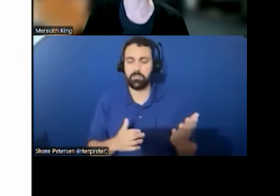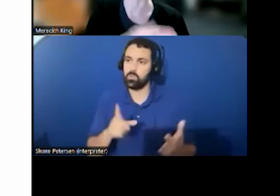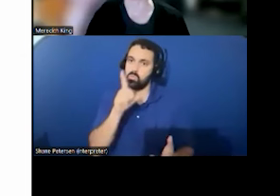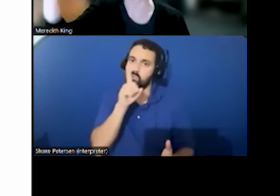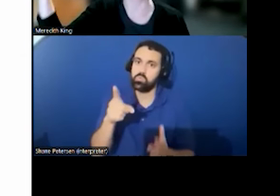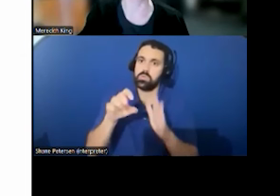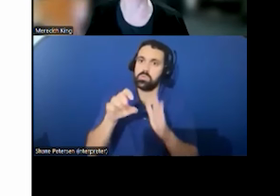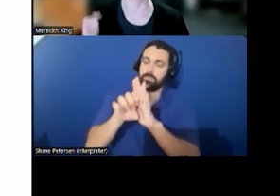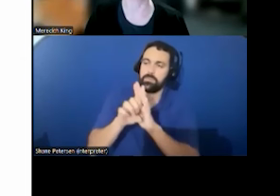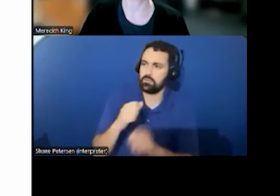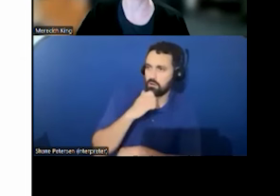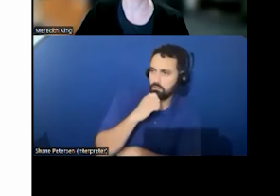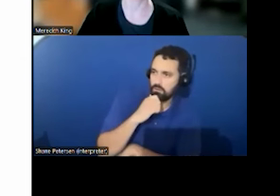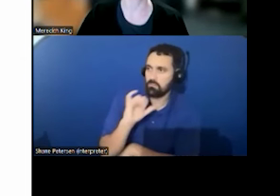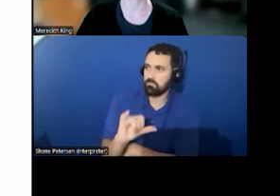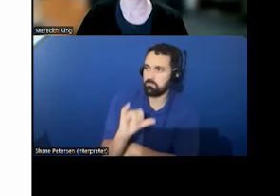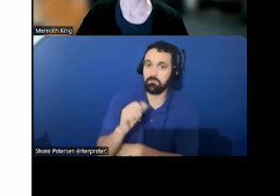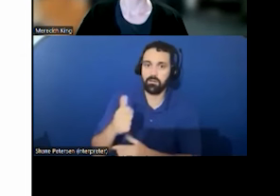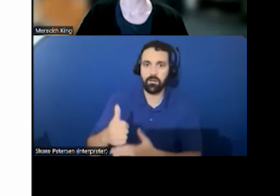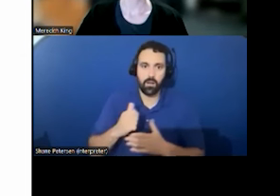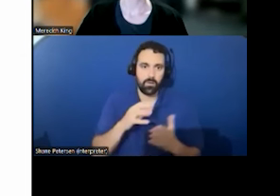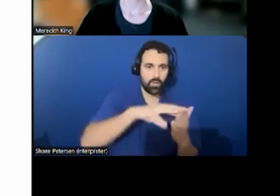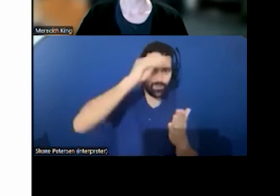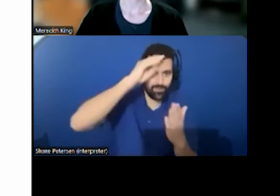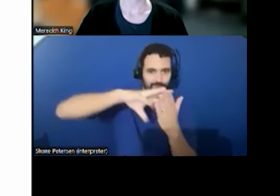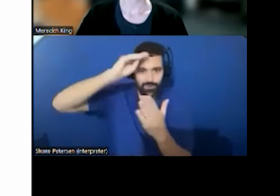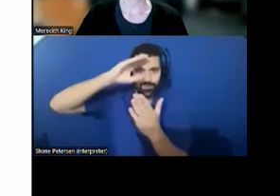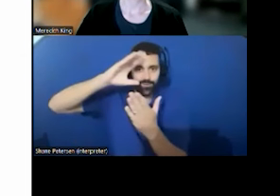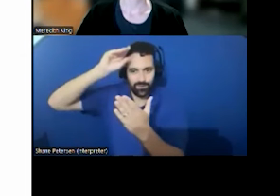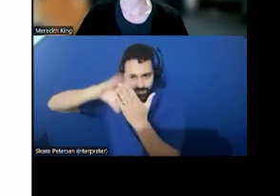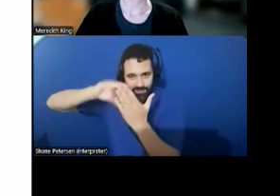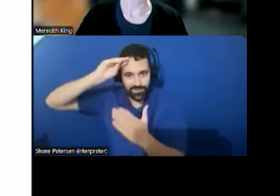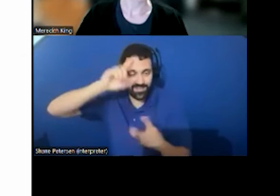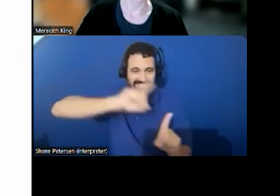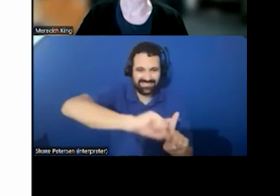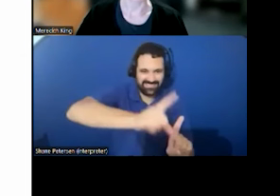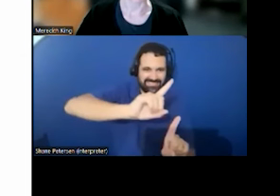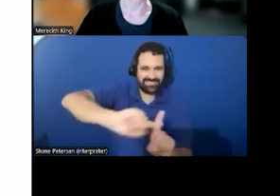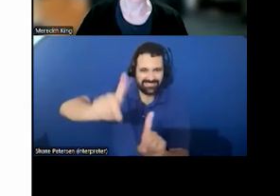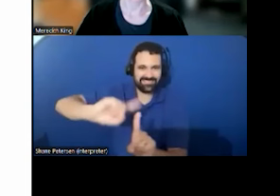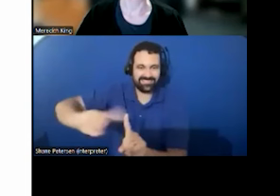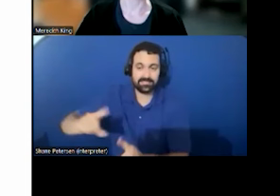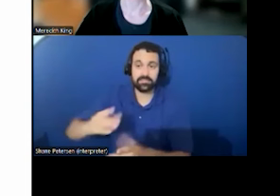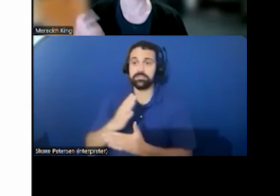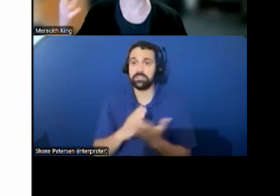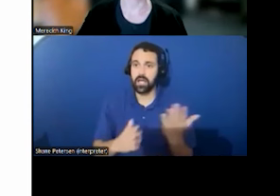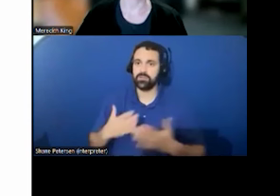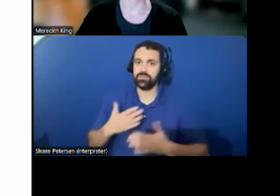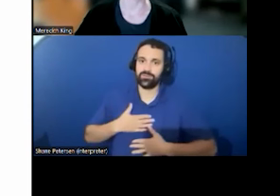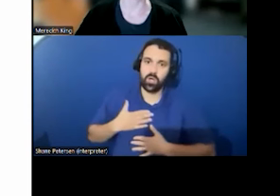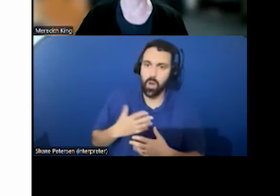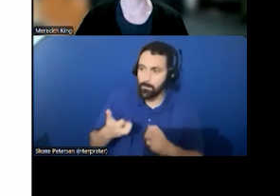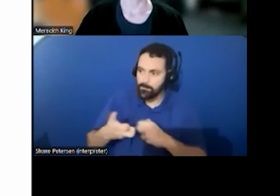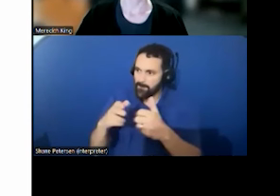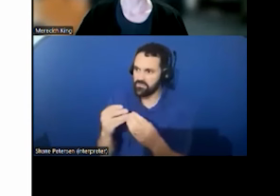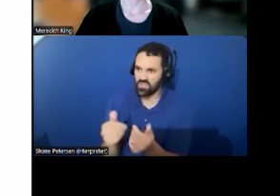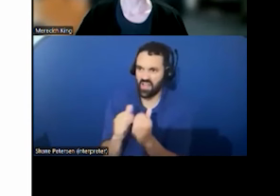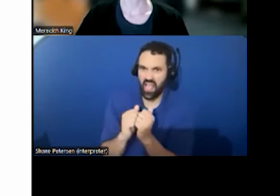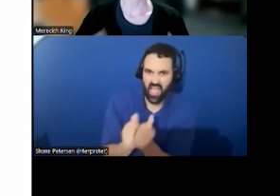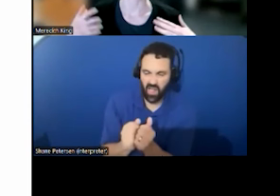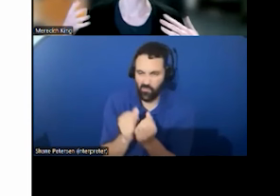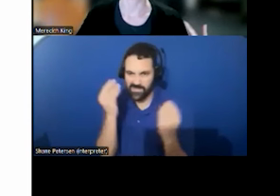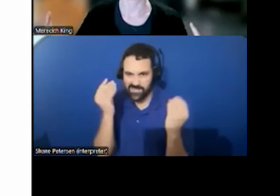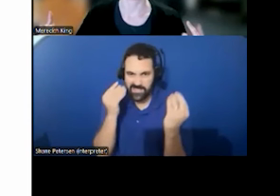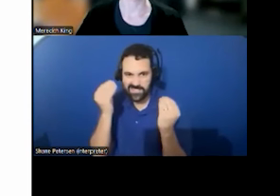want to talk about their lived experience. And others like creative problem solving and something more theoretical. Some